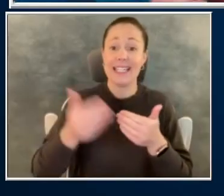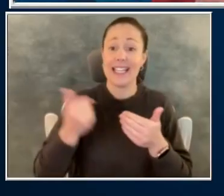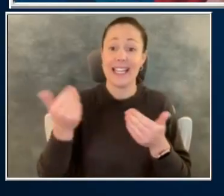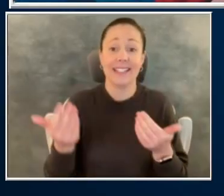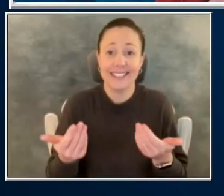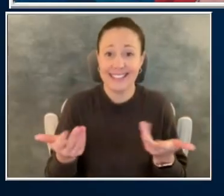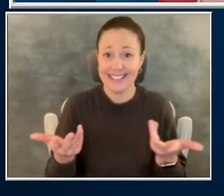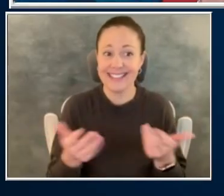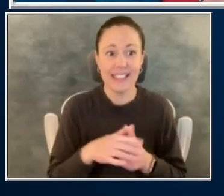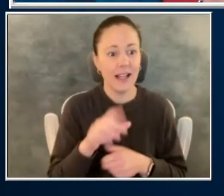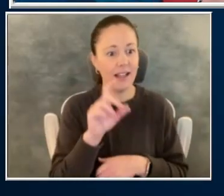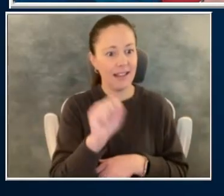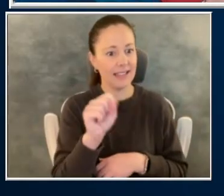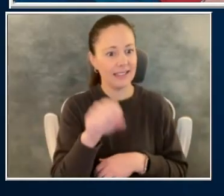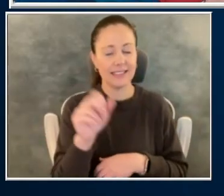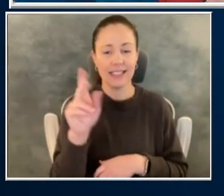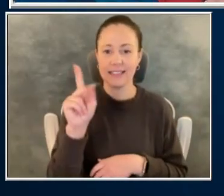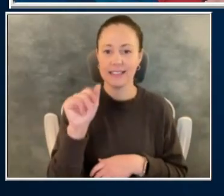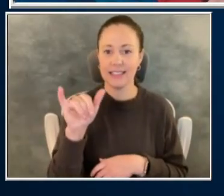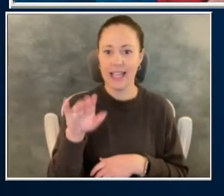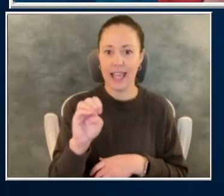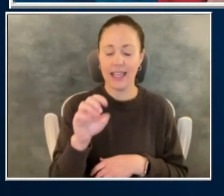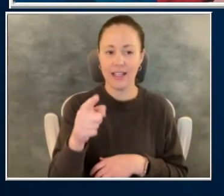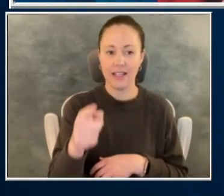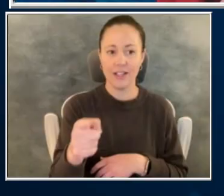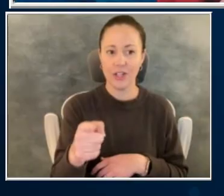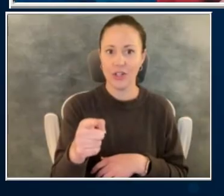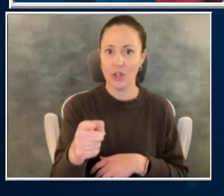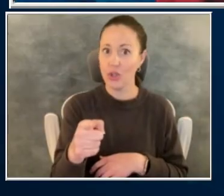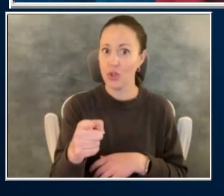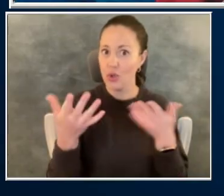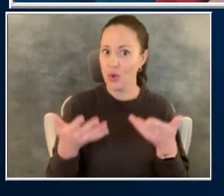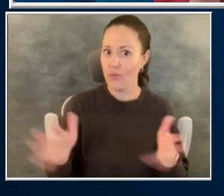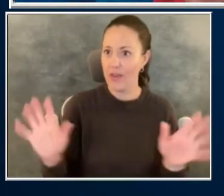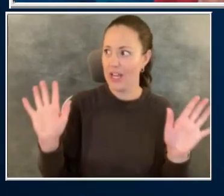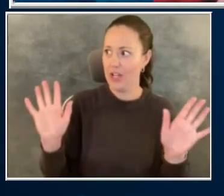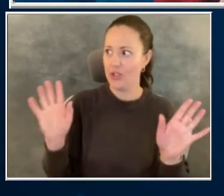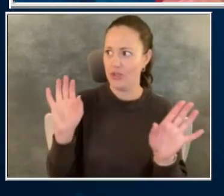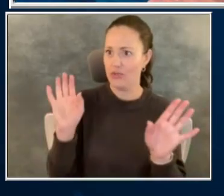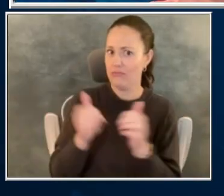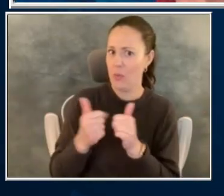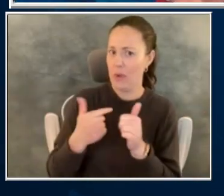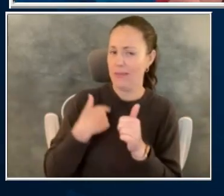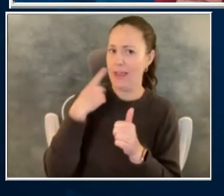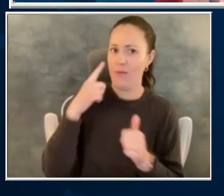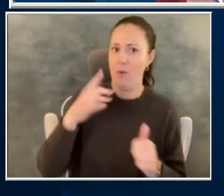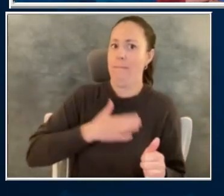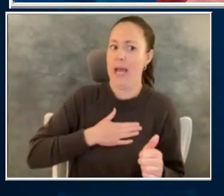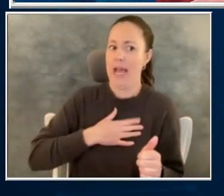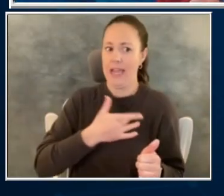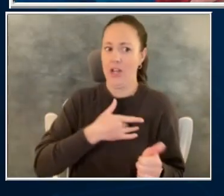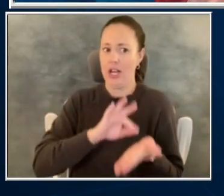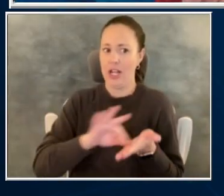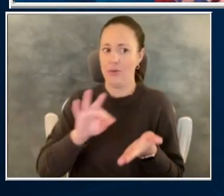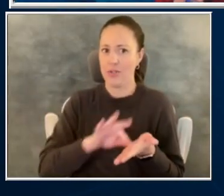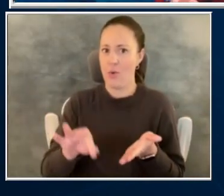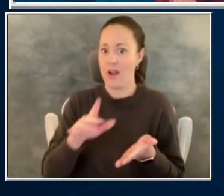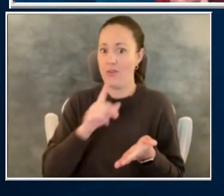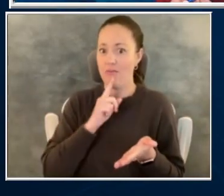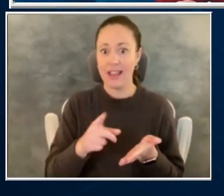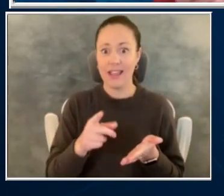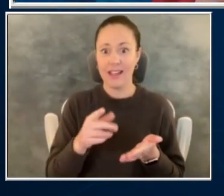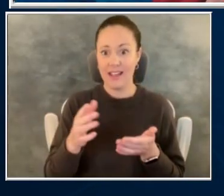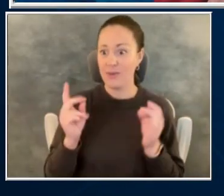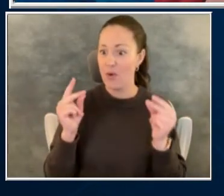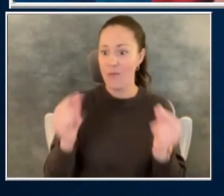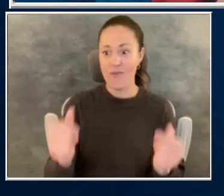because Kay, you gave me a cardio score about 1.5 years ago, and it was so fast and so easy. It was unexpectedly